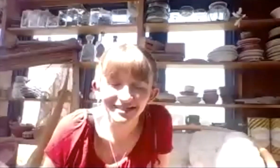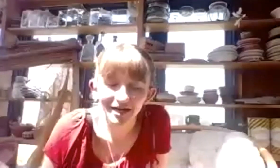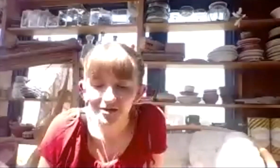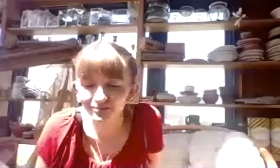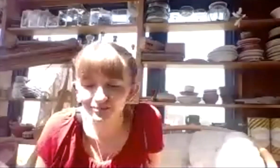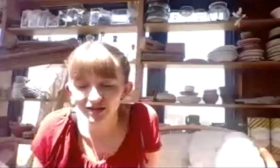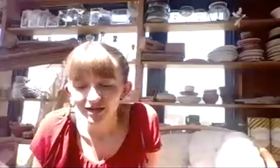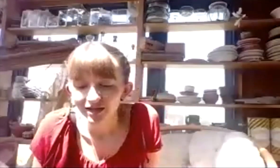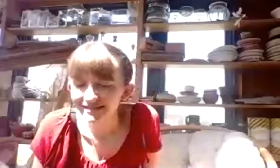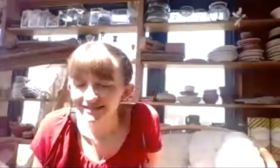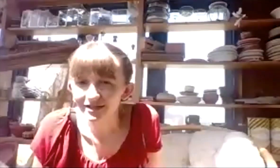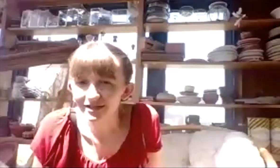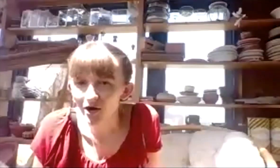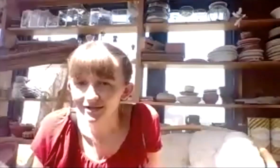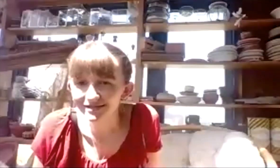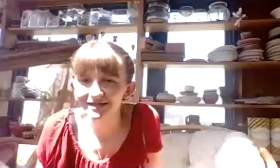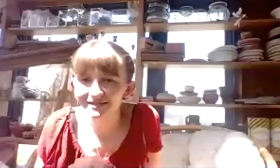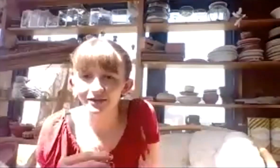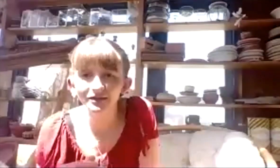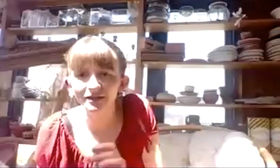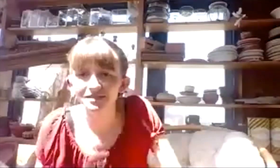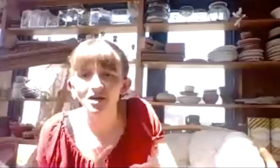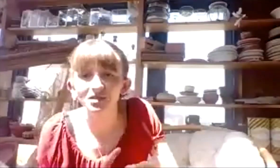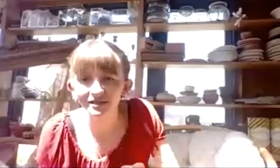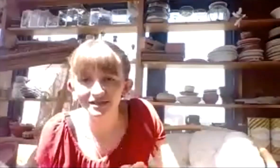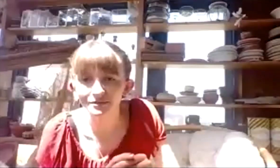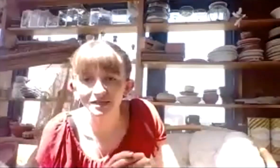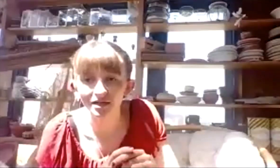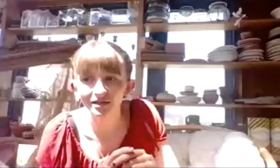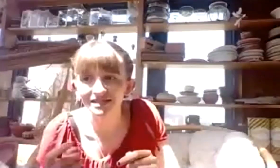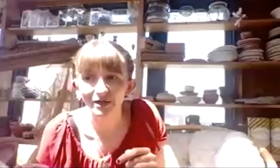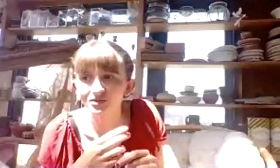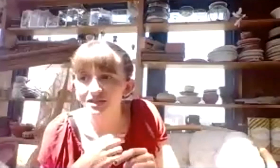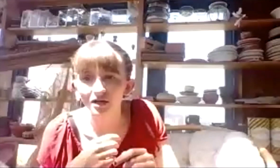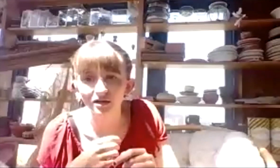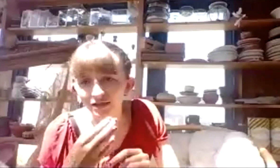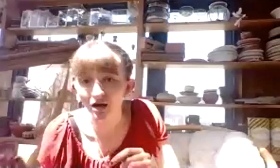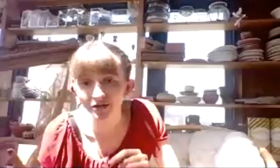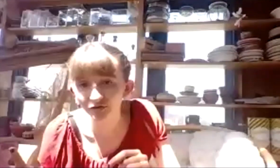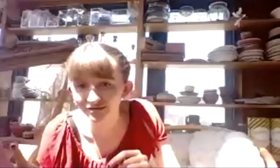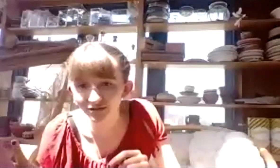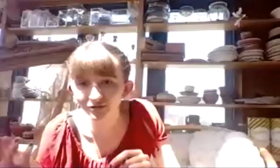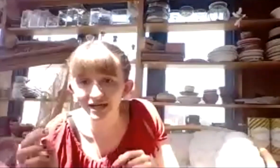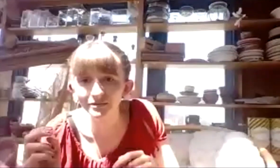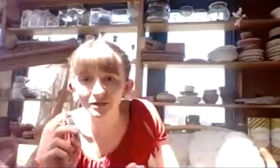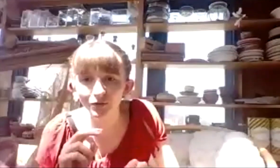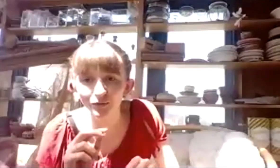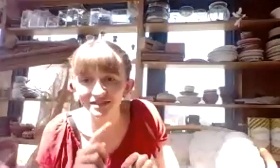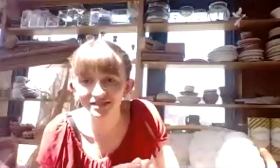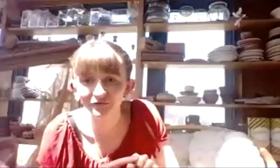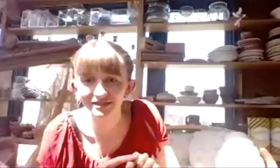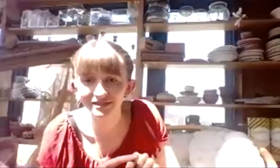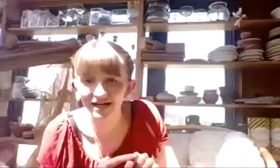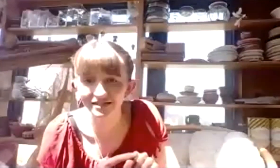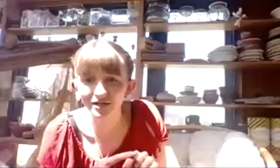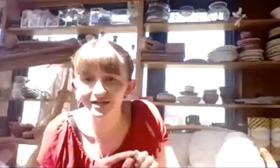question. It's hard to say exactly because a lot of times, especially like 100 years ago, say, people would